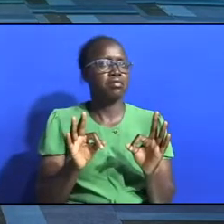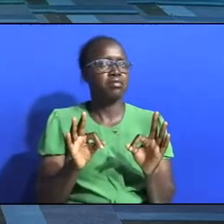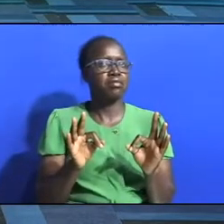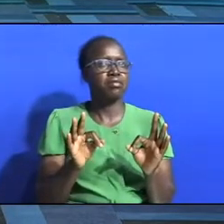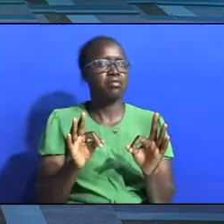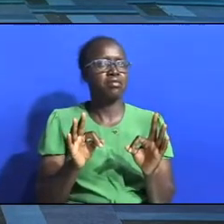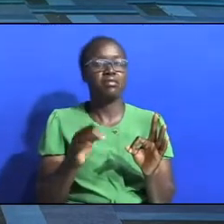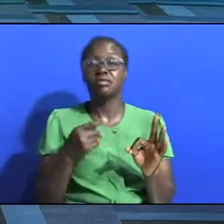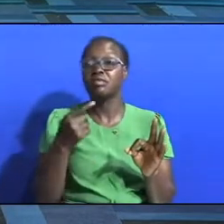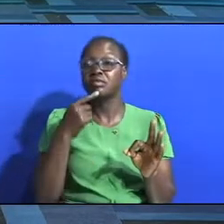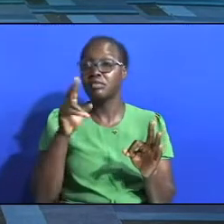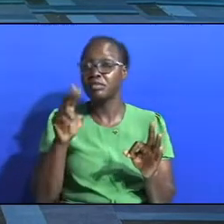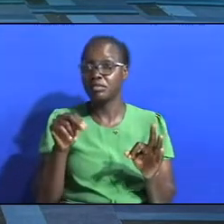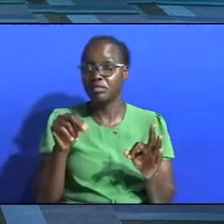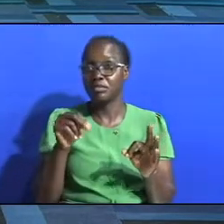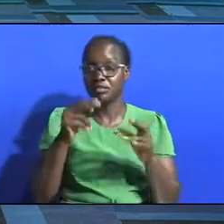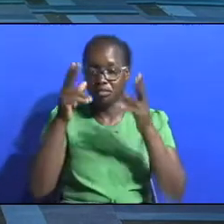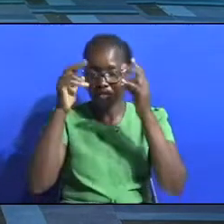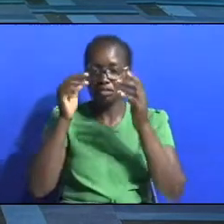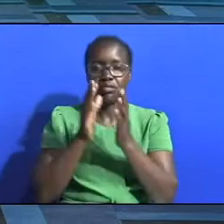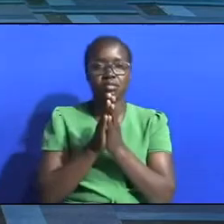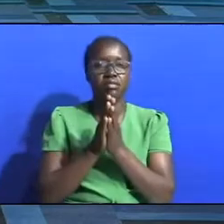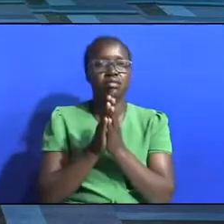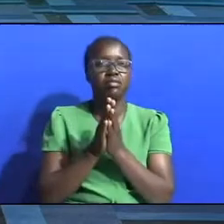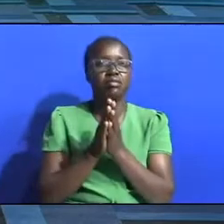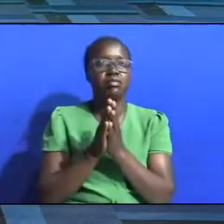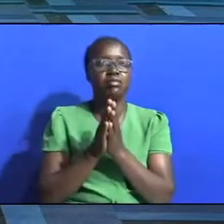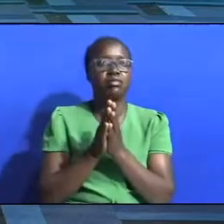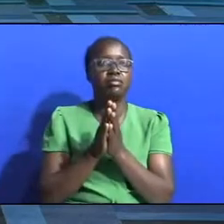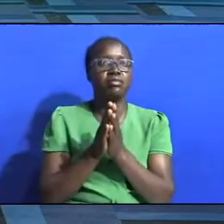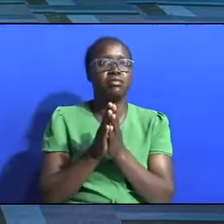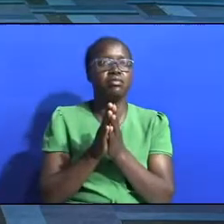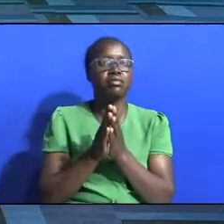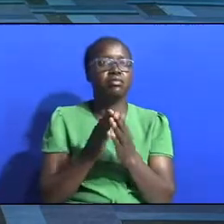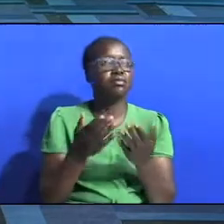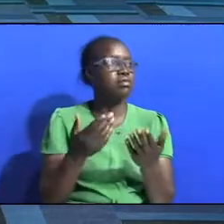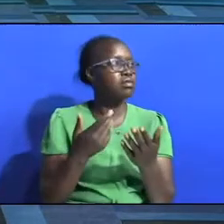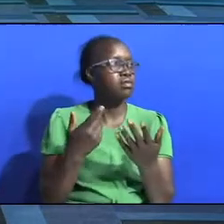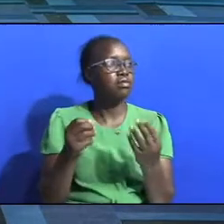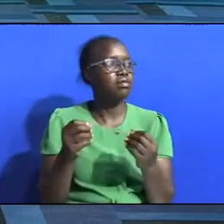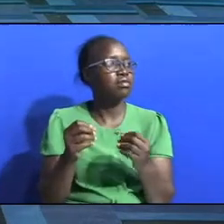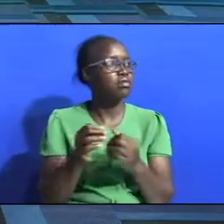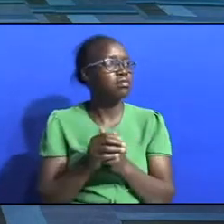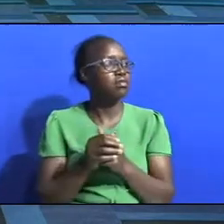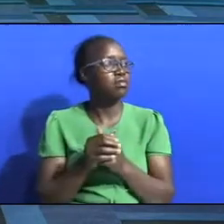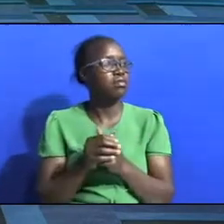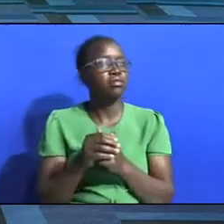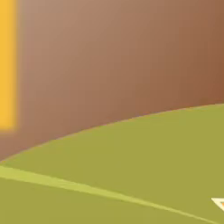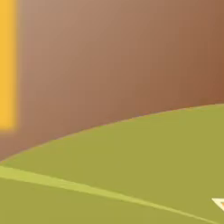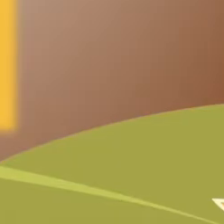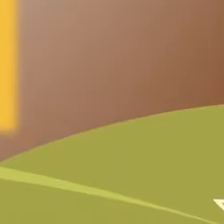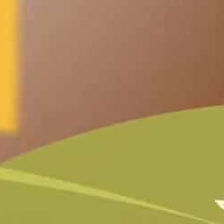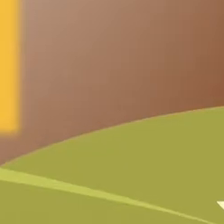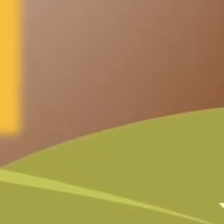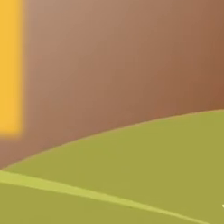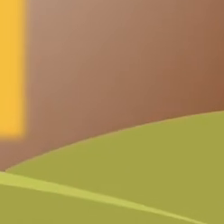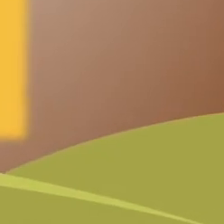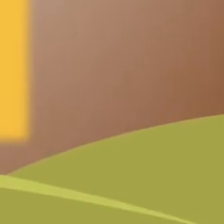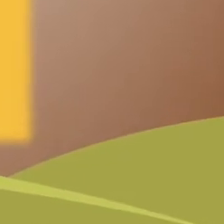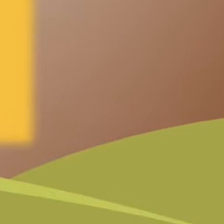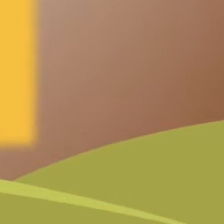devil. It's called will. Say will. Not will, will.